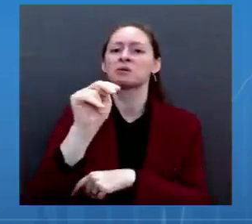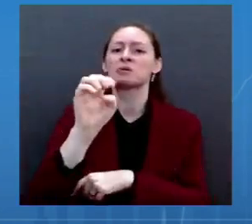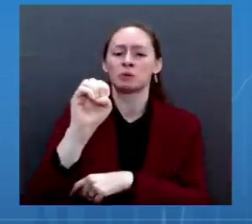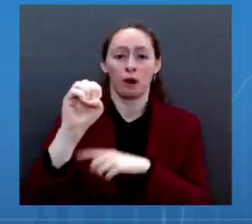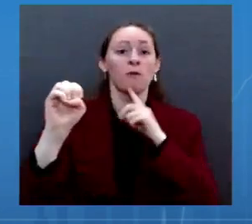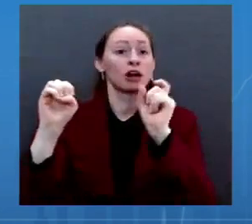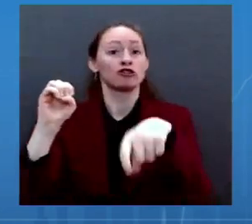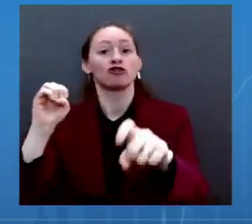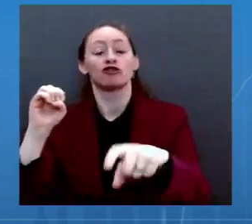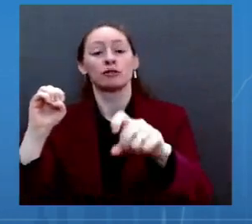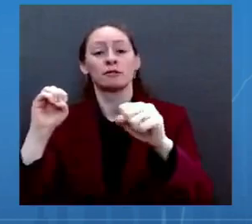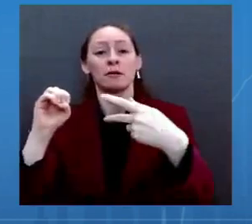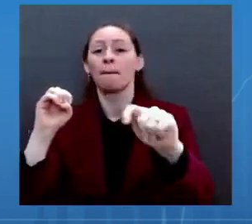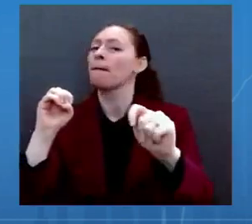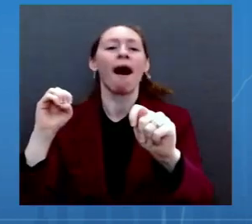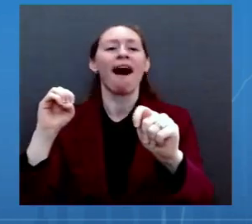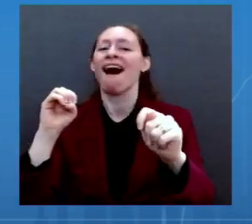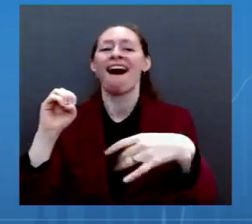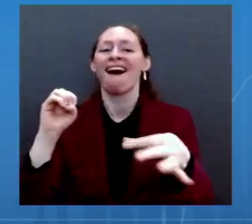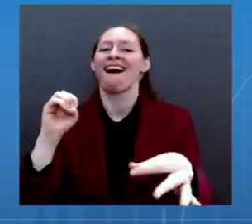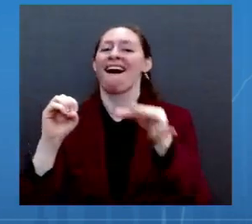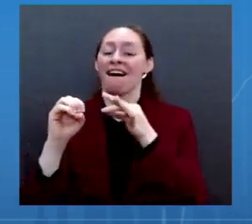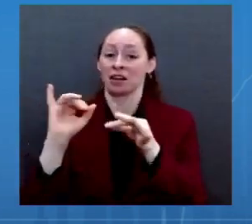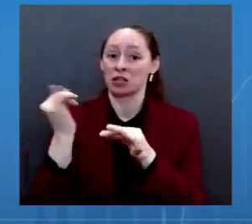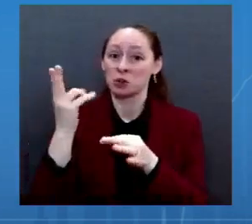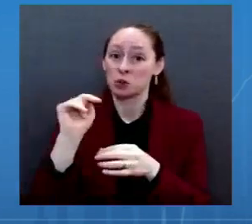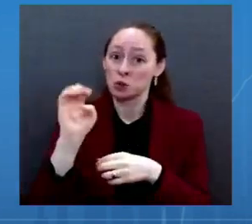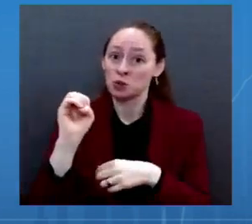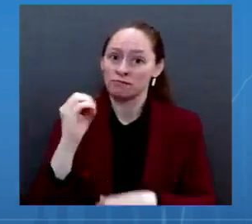COVID on people and on our nation.